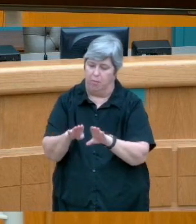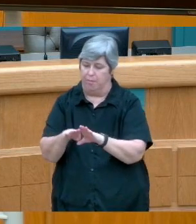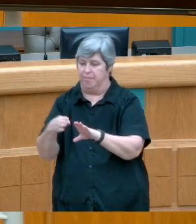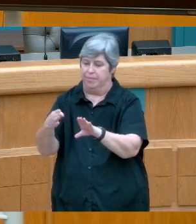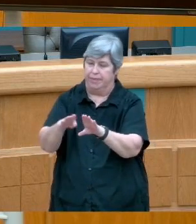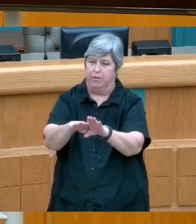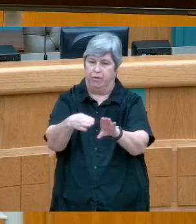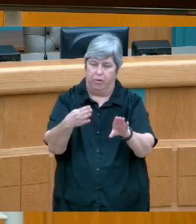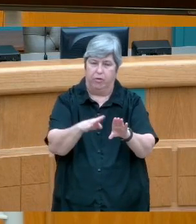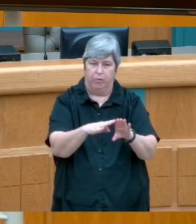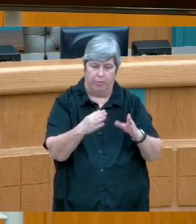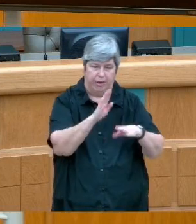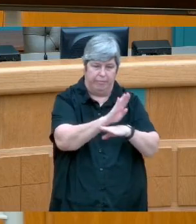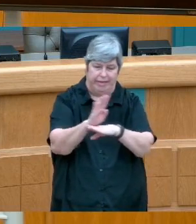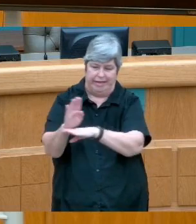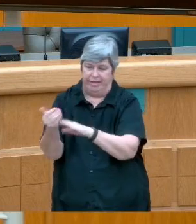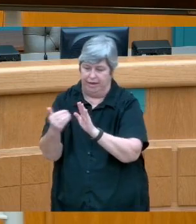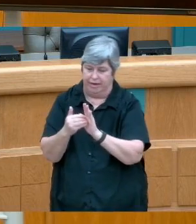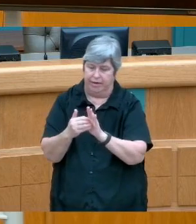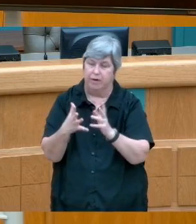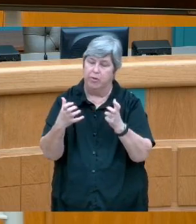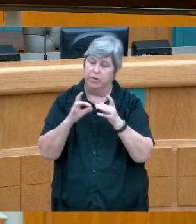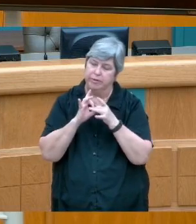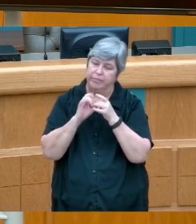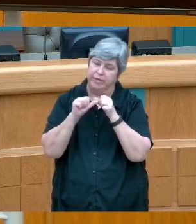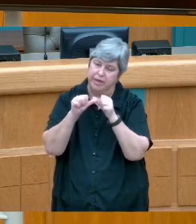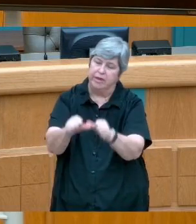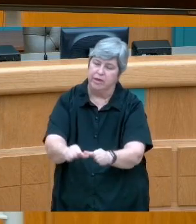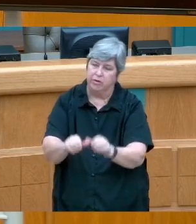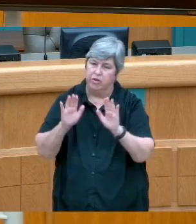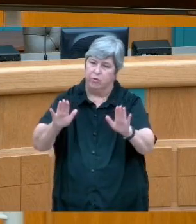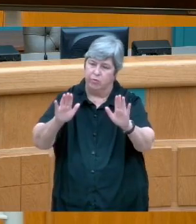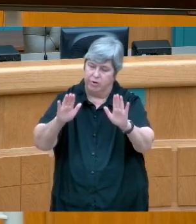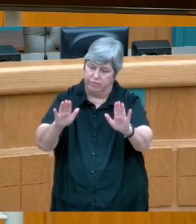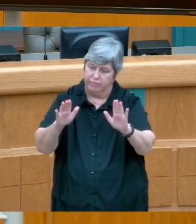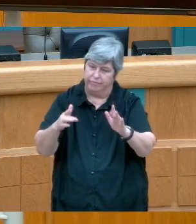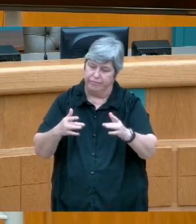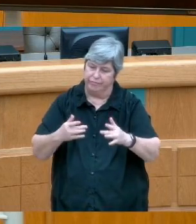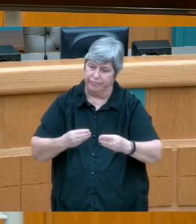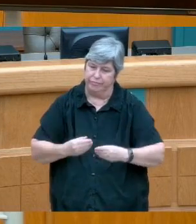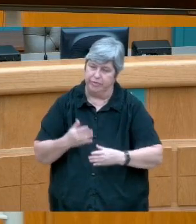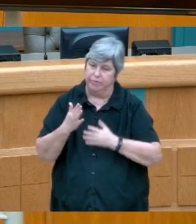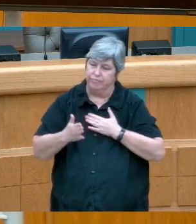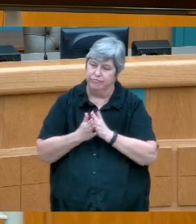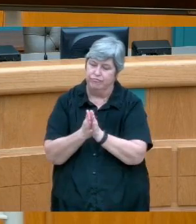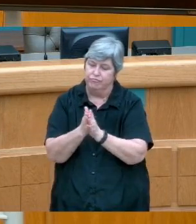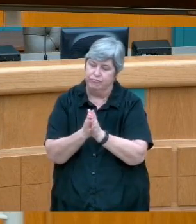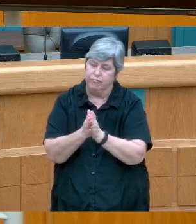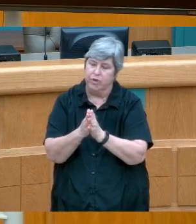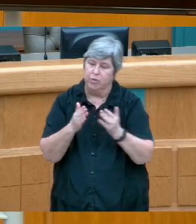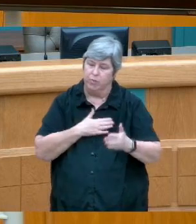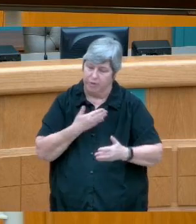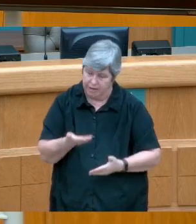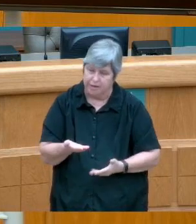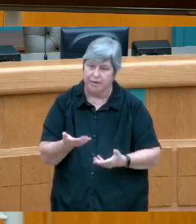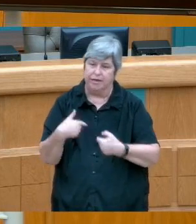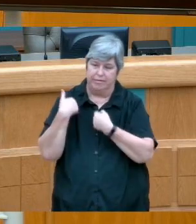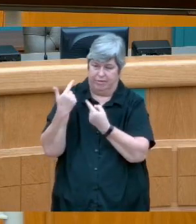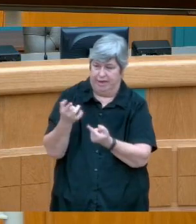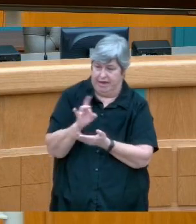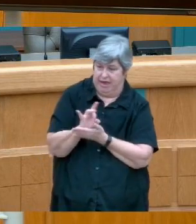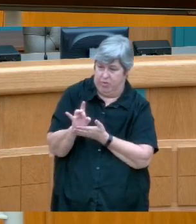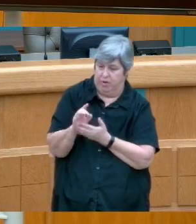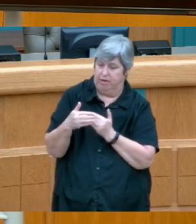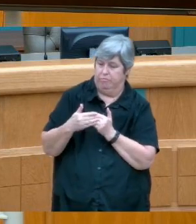reopen our city. And so we want to keep the great spirit that we have and continue to do as good as we've done in the past 8 weeks, moving forward over